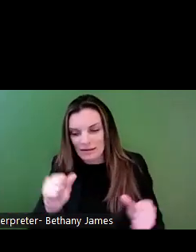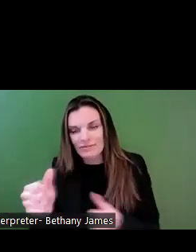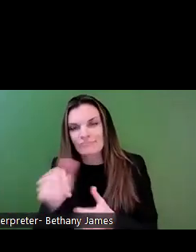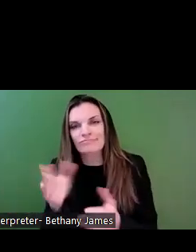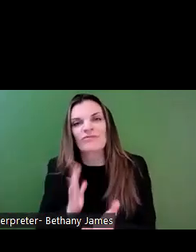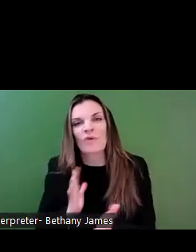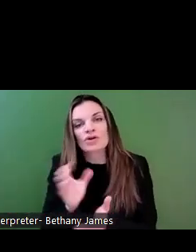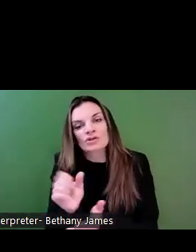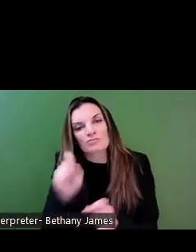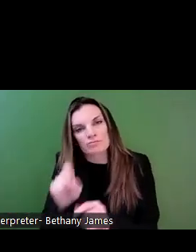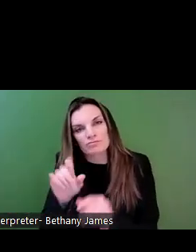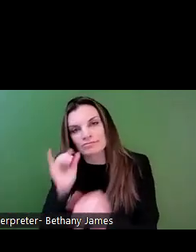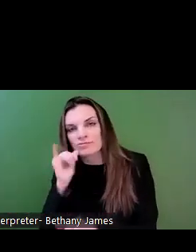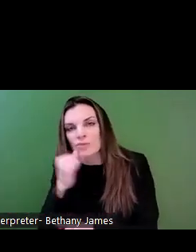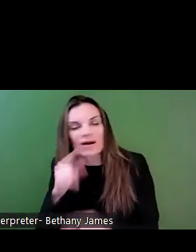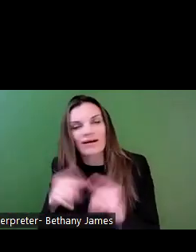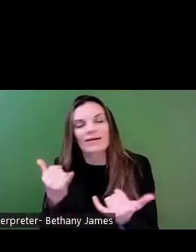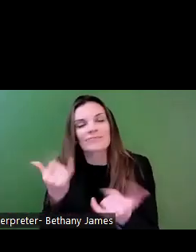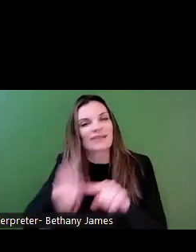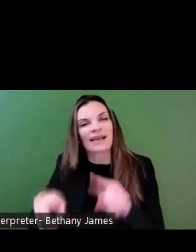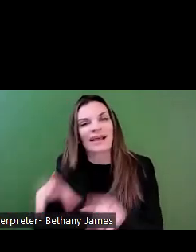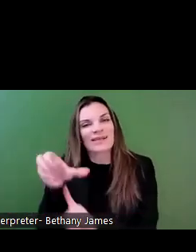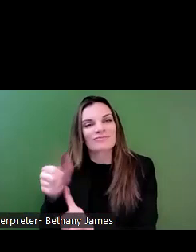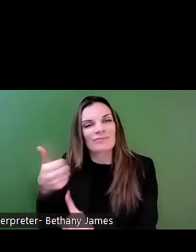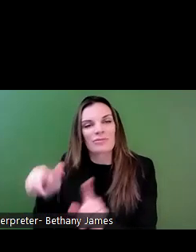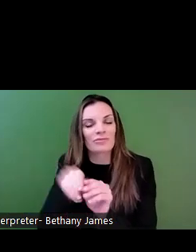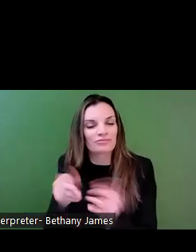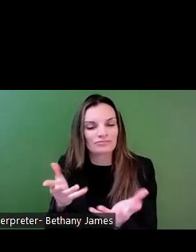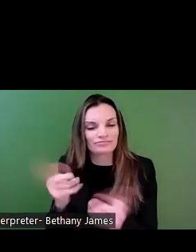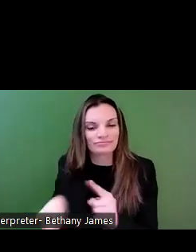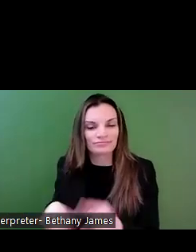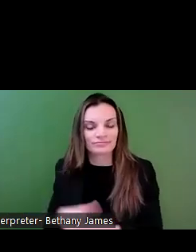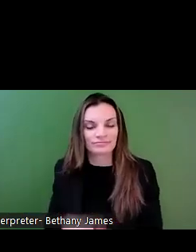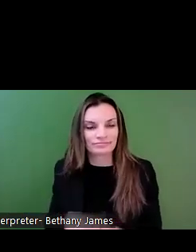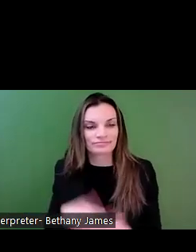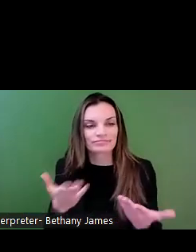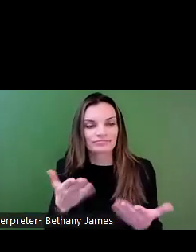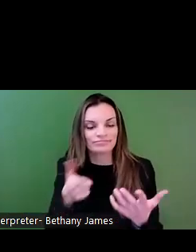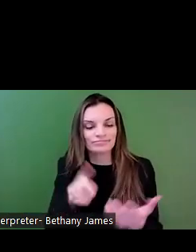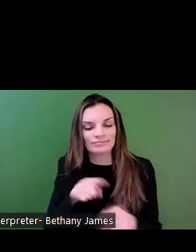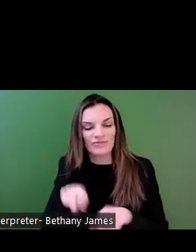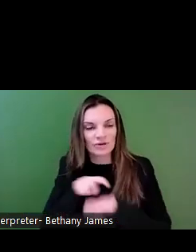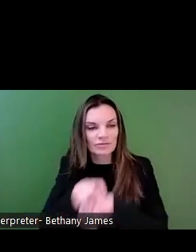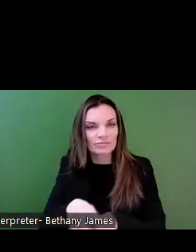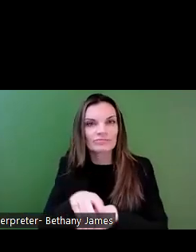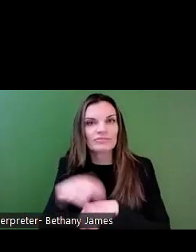need to use carts for carrying objects, or even use scooters or motorized carts to access the